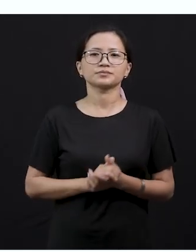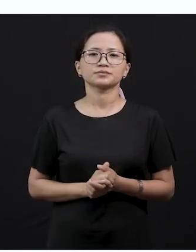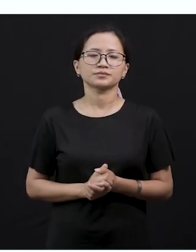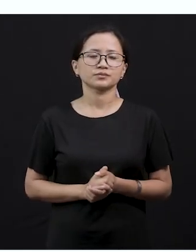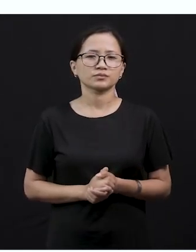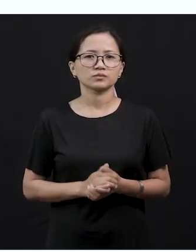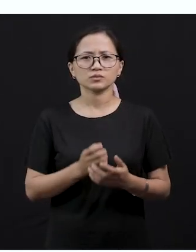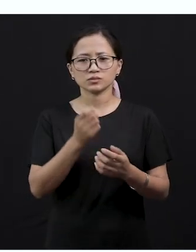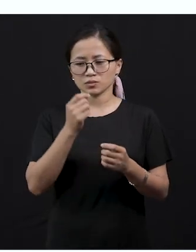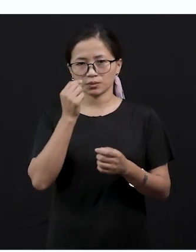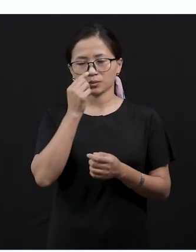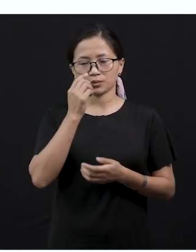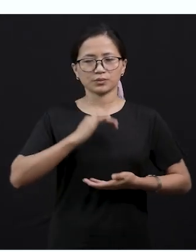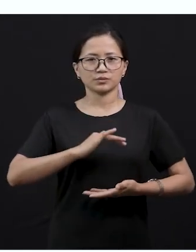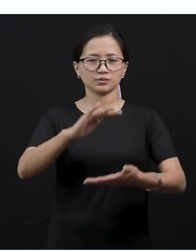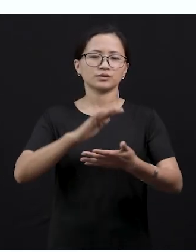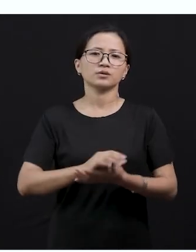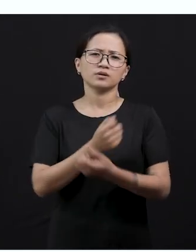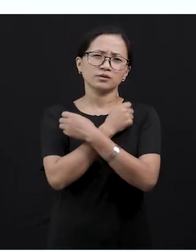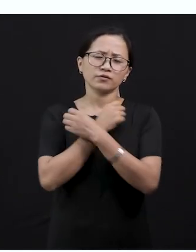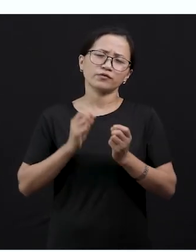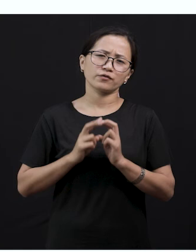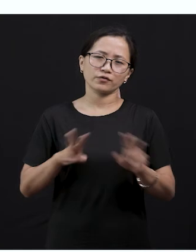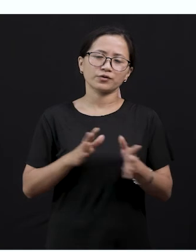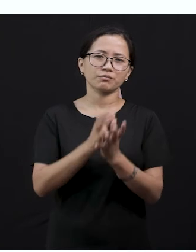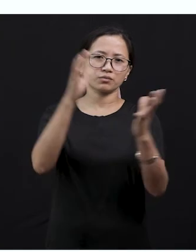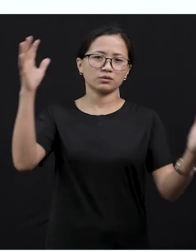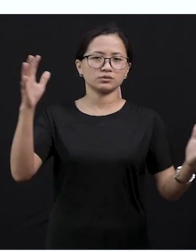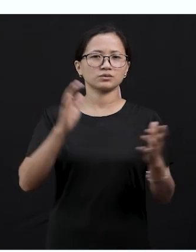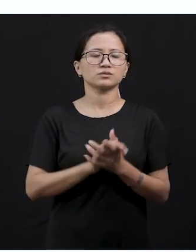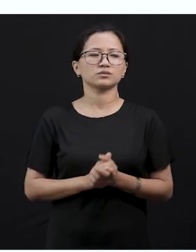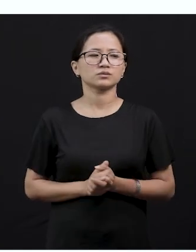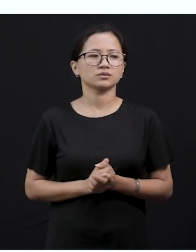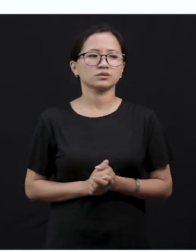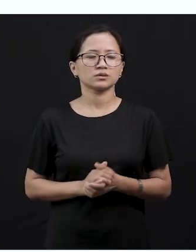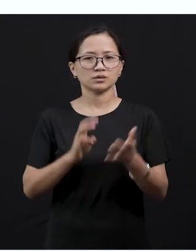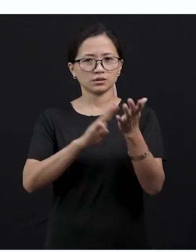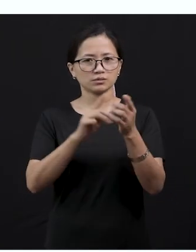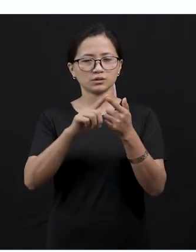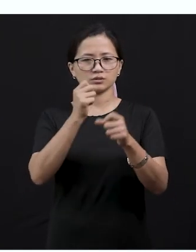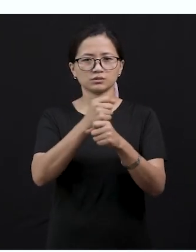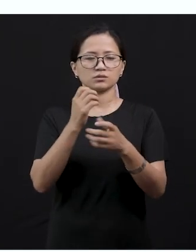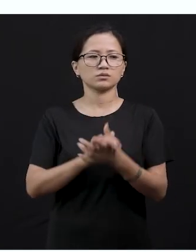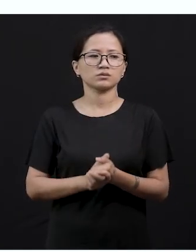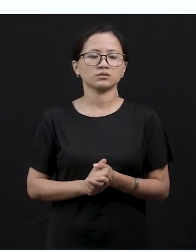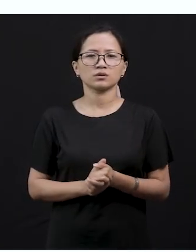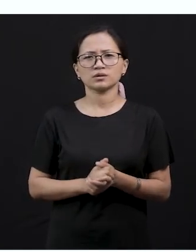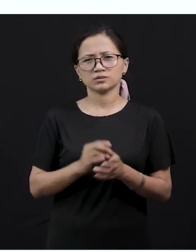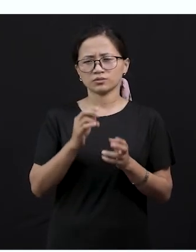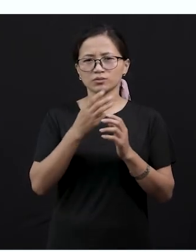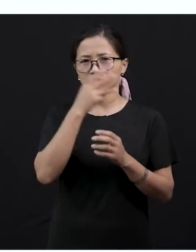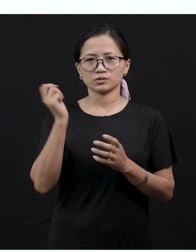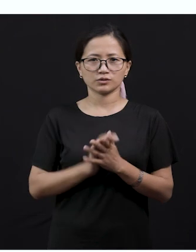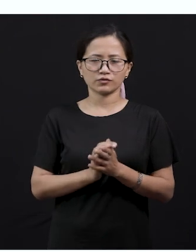her very much and they adored her, okay? Now finally, we have Meg. Meg is a very